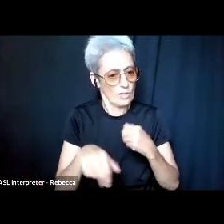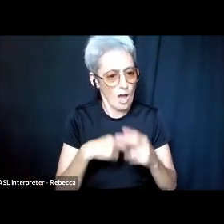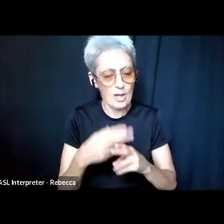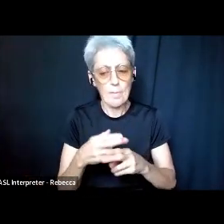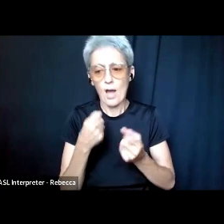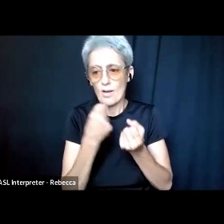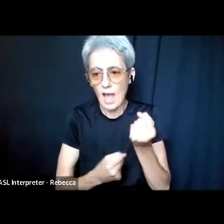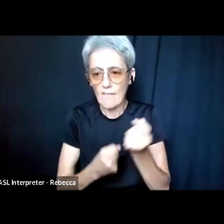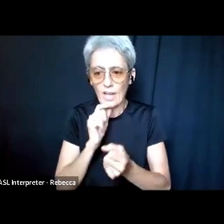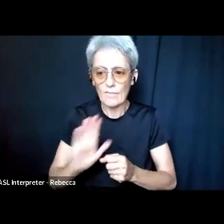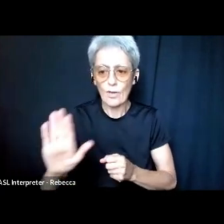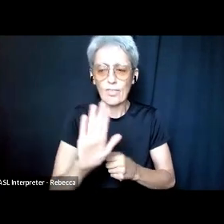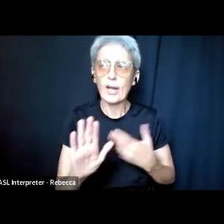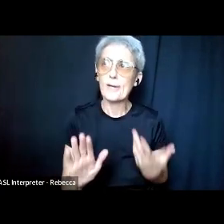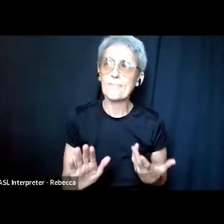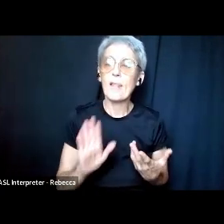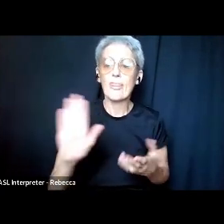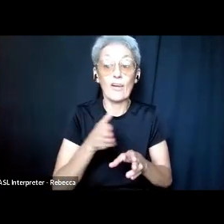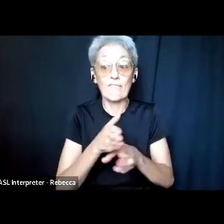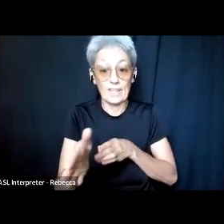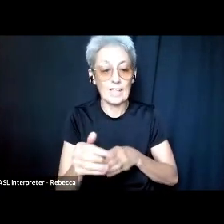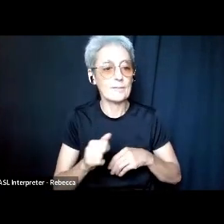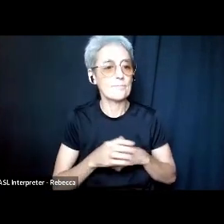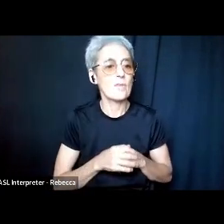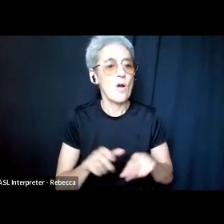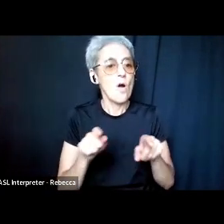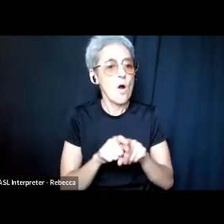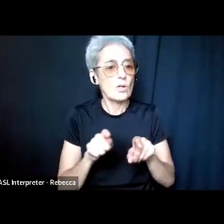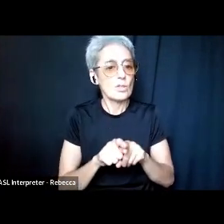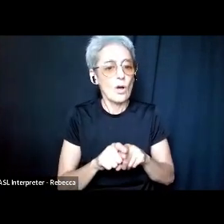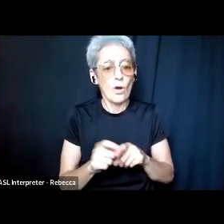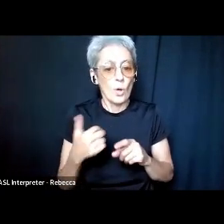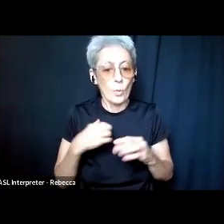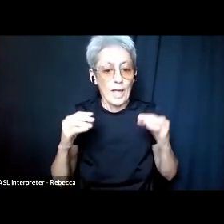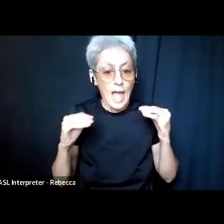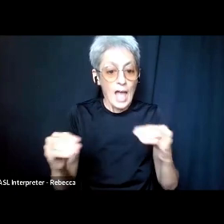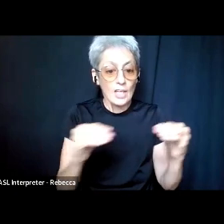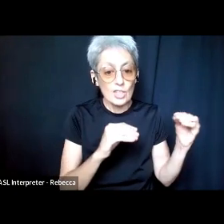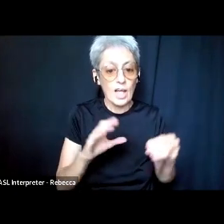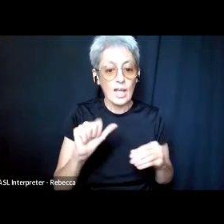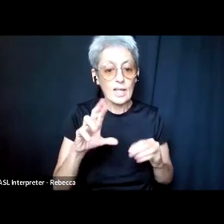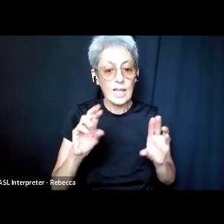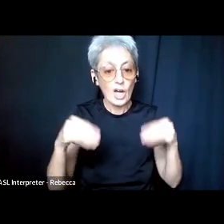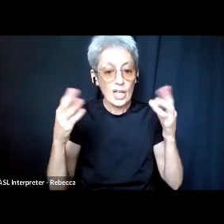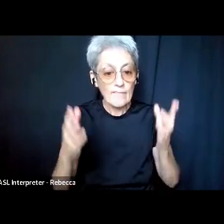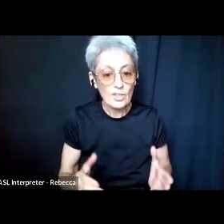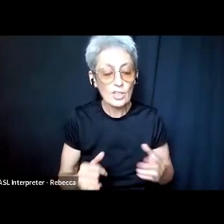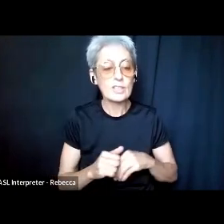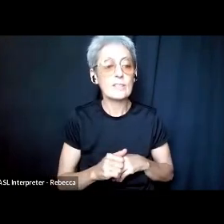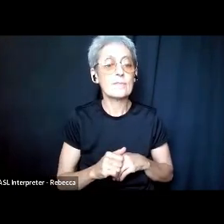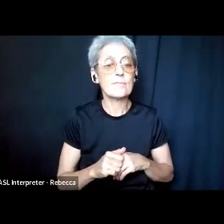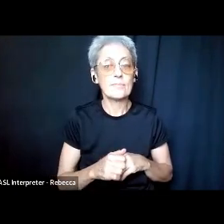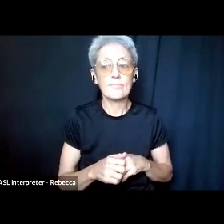their field. We also are here to educate caregivers, to provide anything that